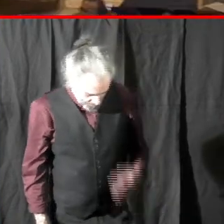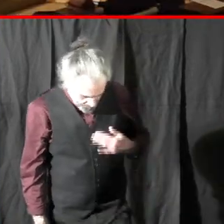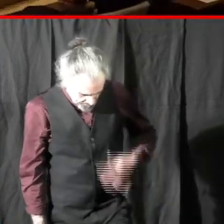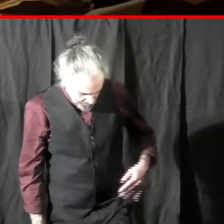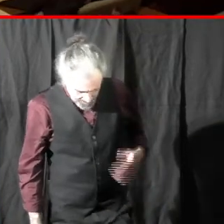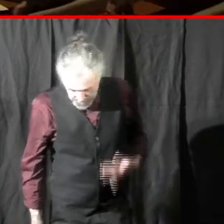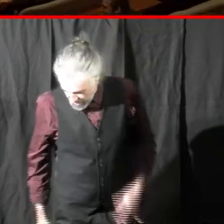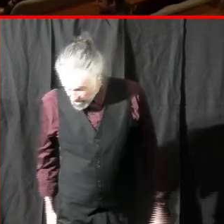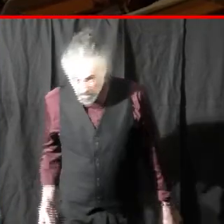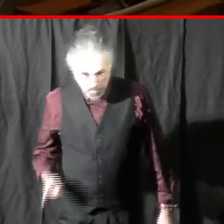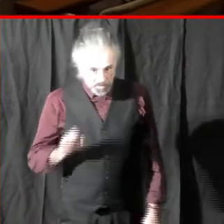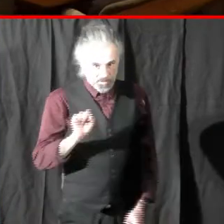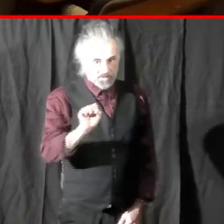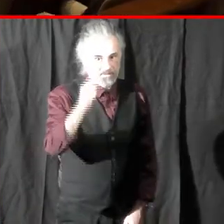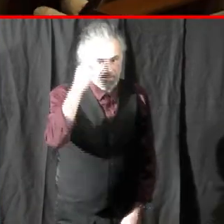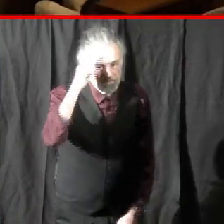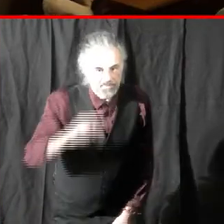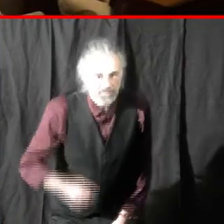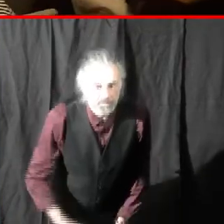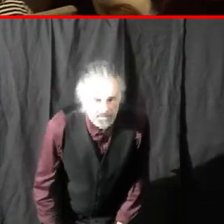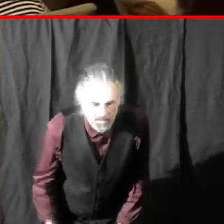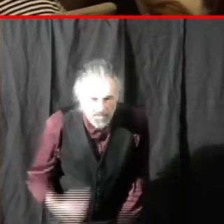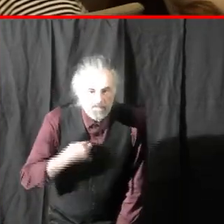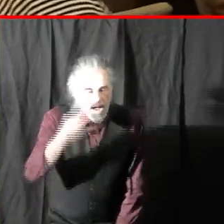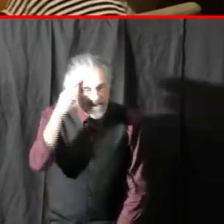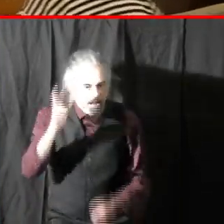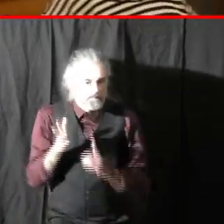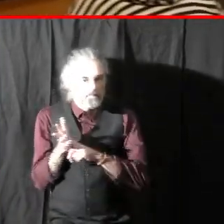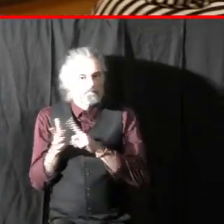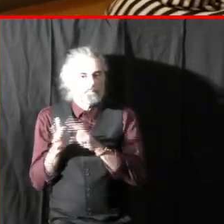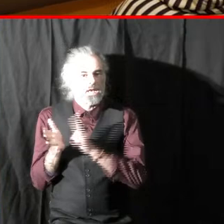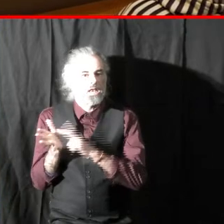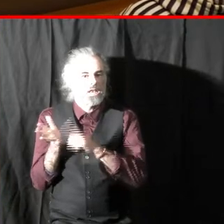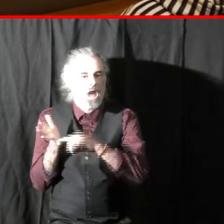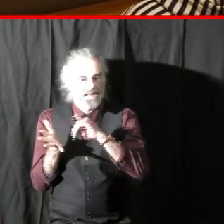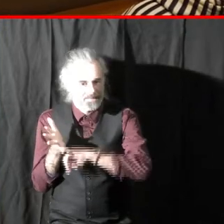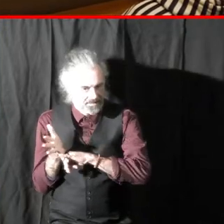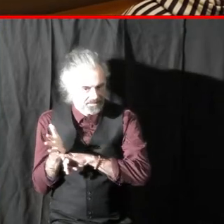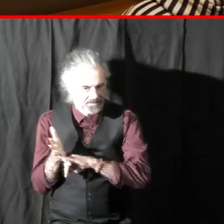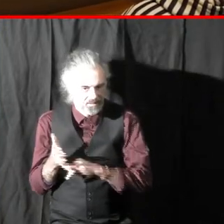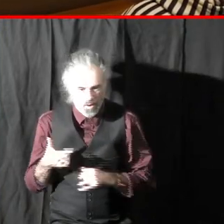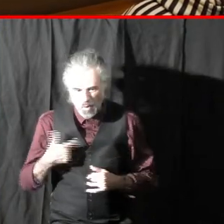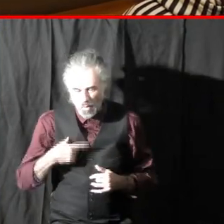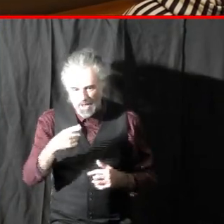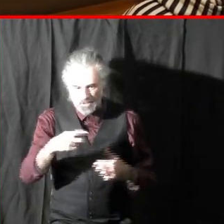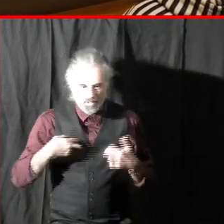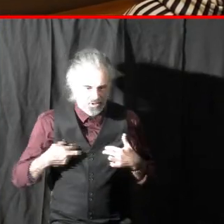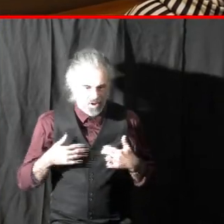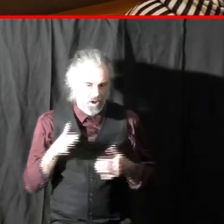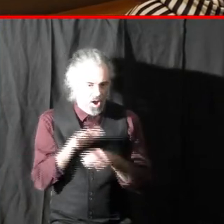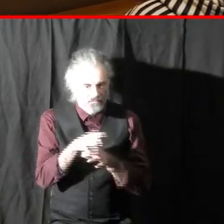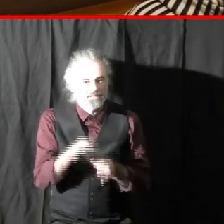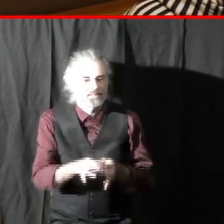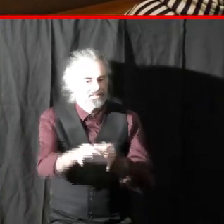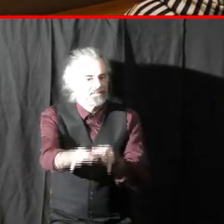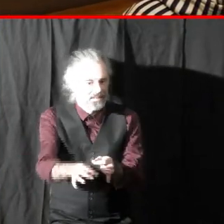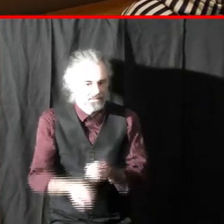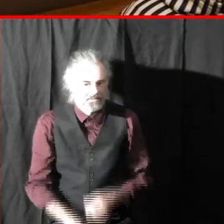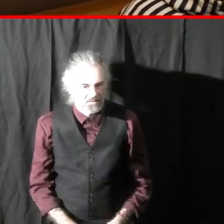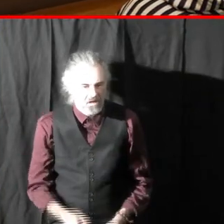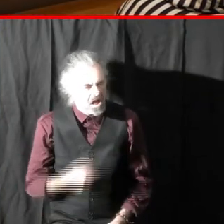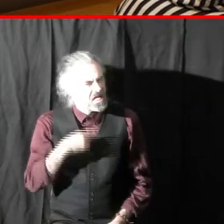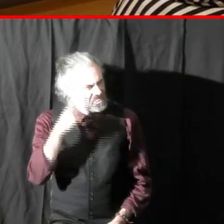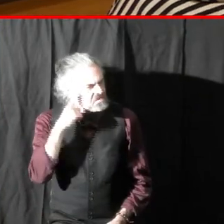what's your name? Hi, my name is Linus. Linus, why are you so excited about delaying? Well, because that is definitely a very good